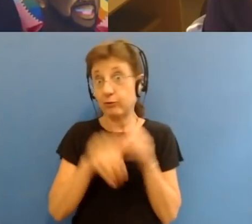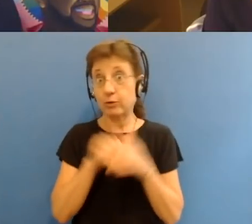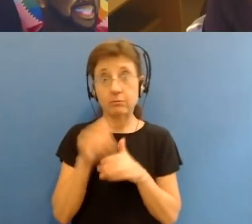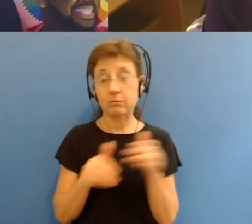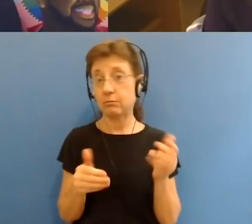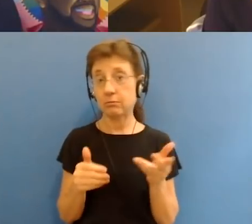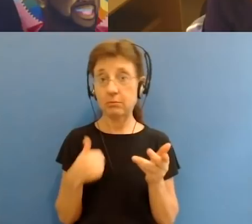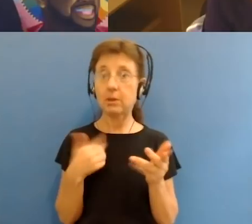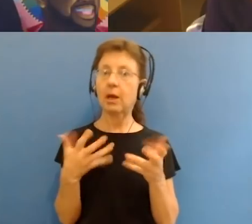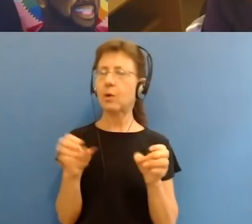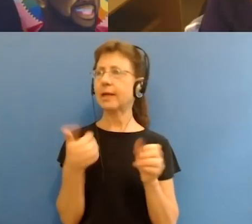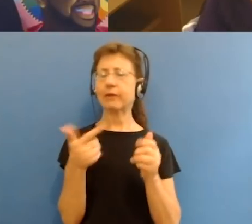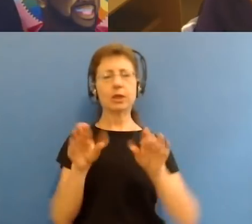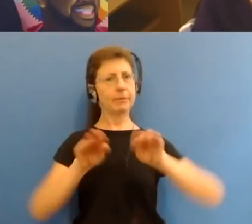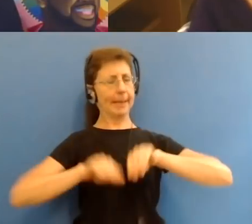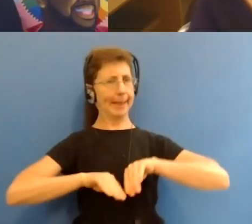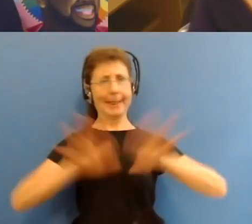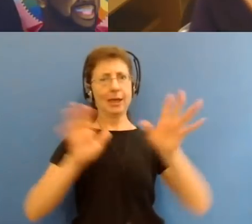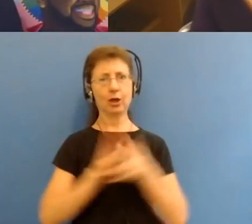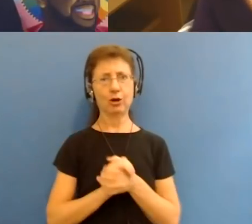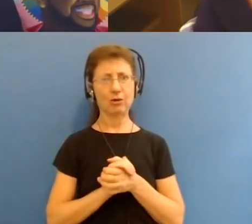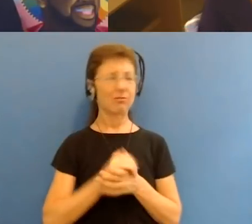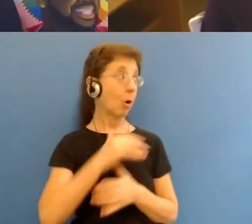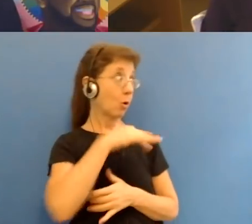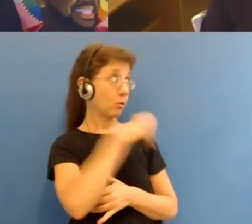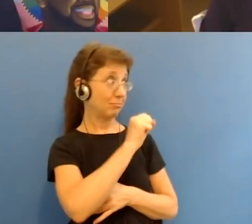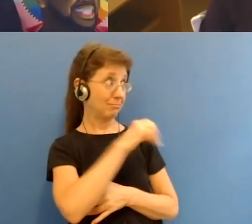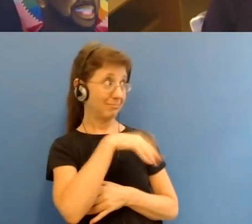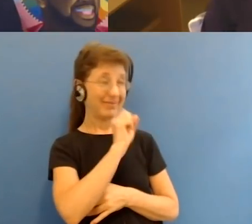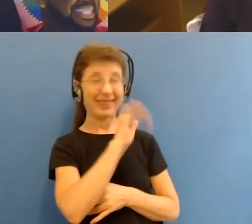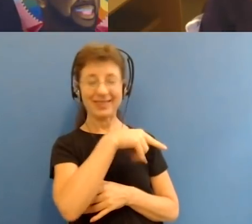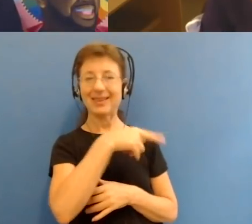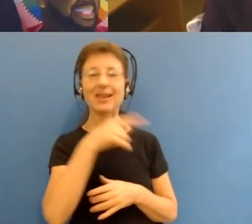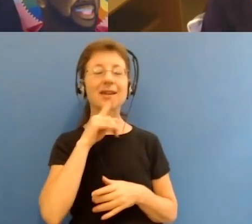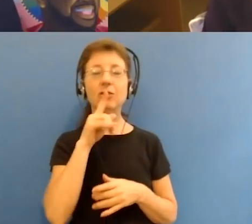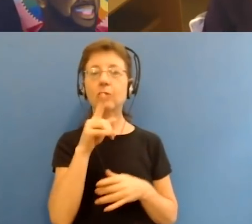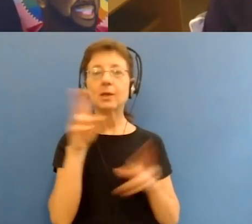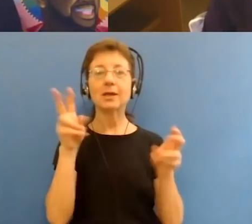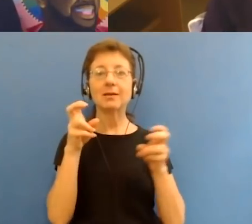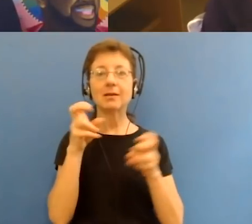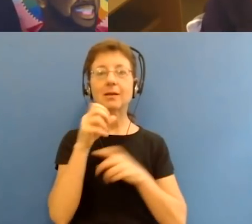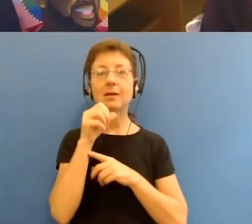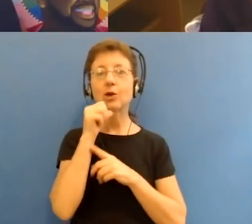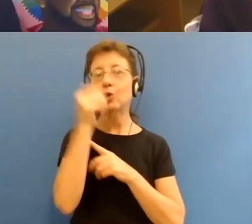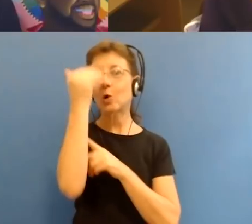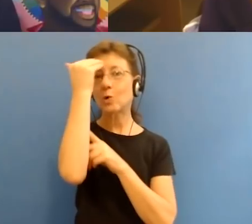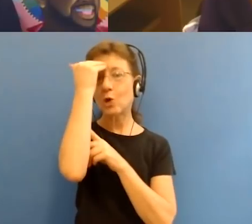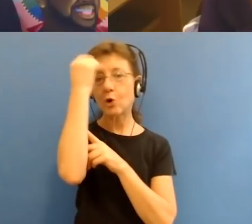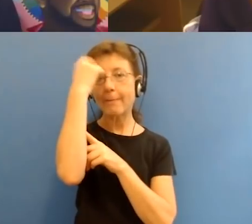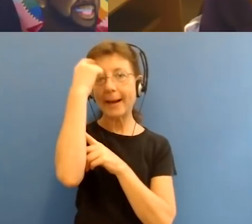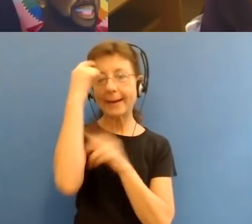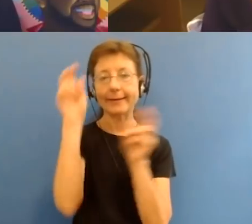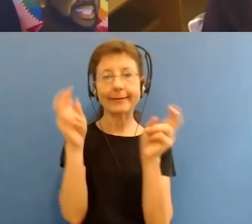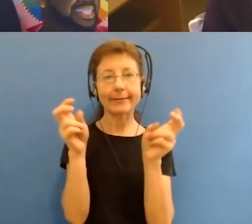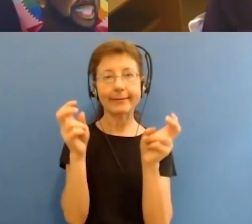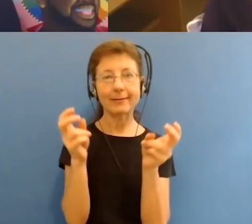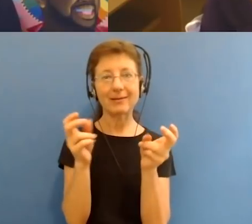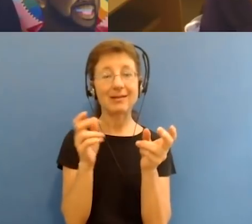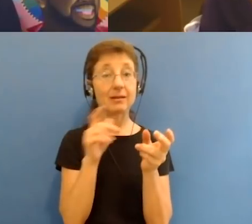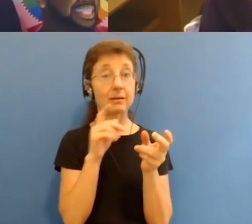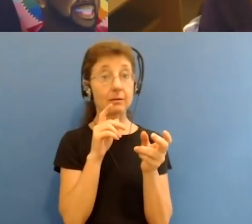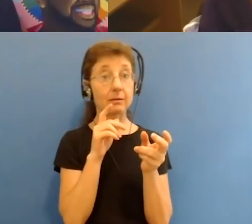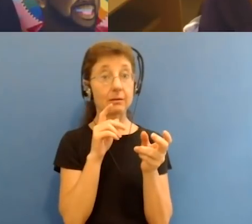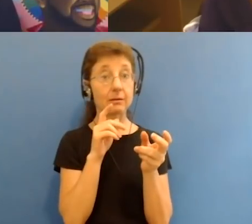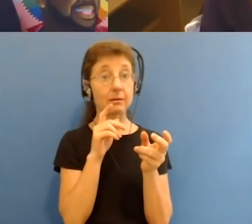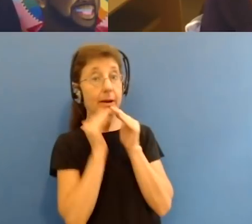to be really clear. Yeah. It's really don't know mind, the really being humble, because